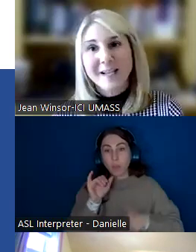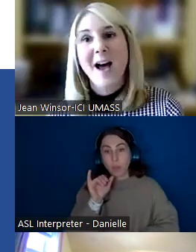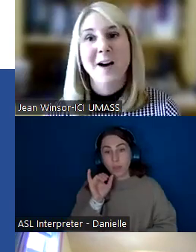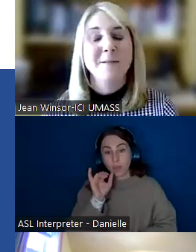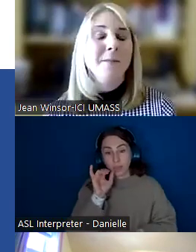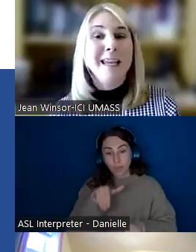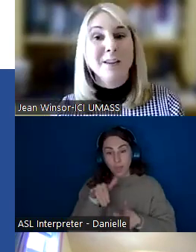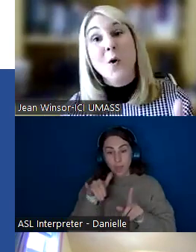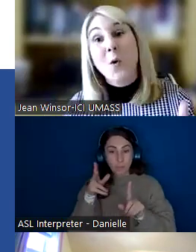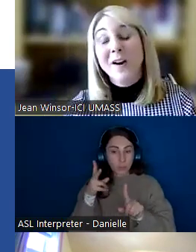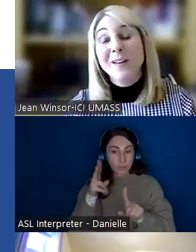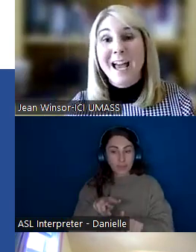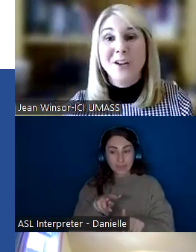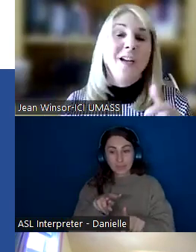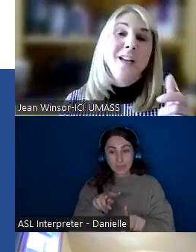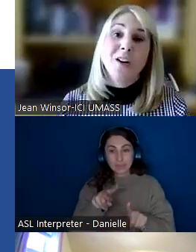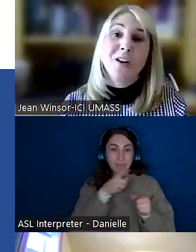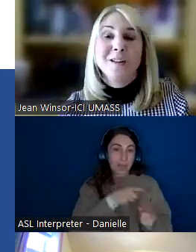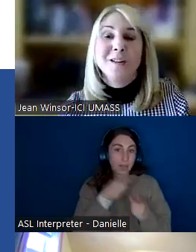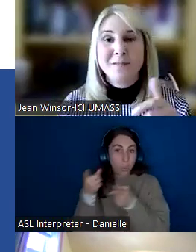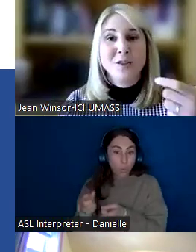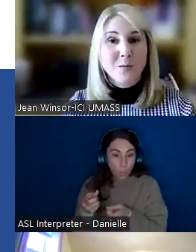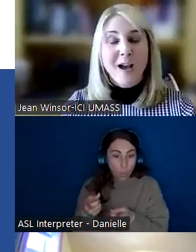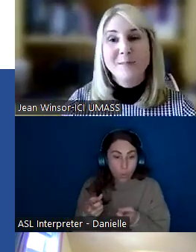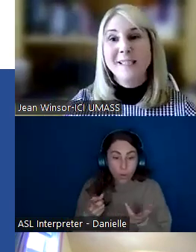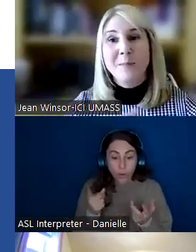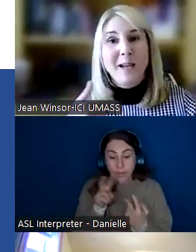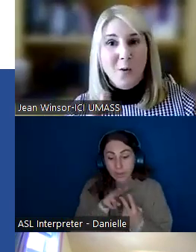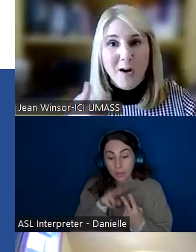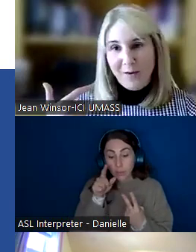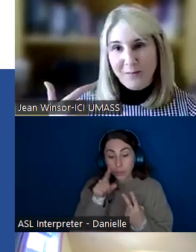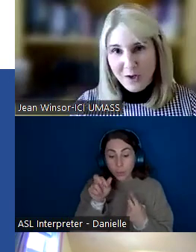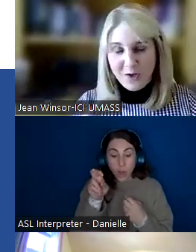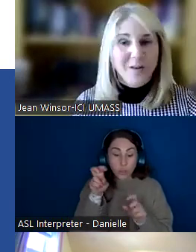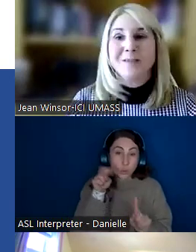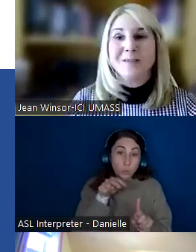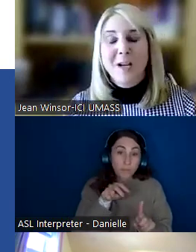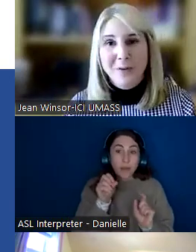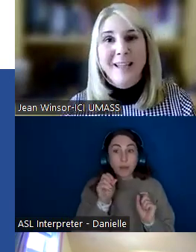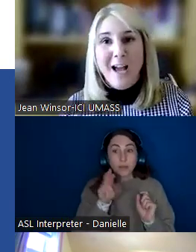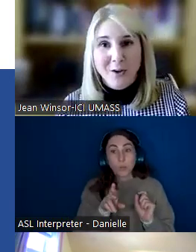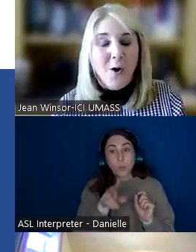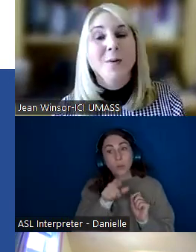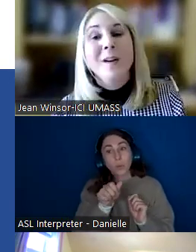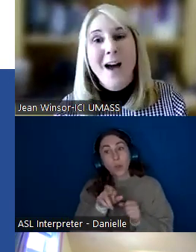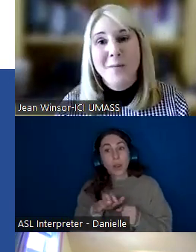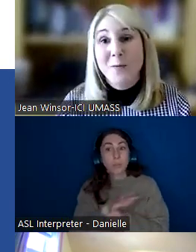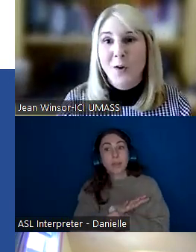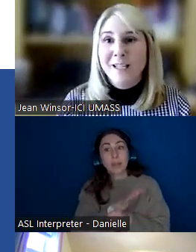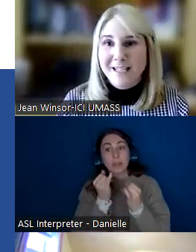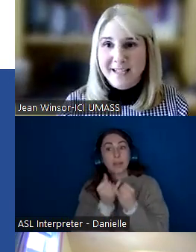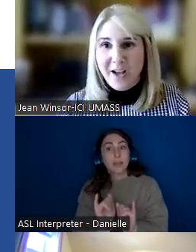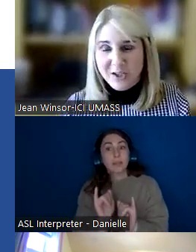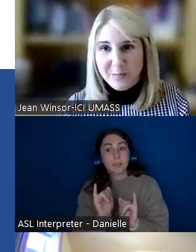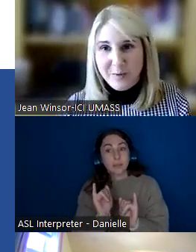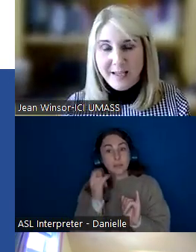perceived either or, that you're either supervised by somebody or you're completely on your own, and the role